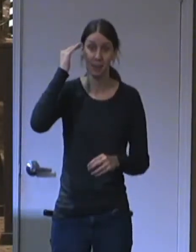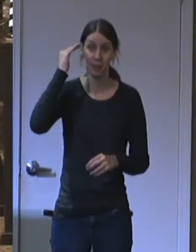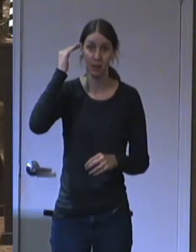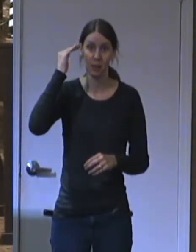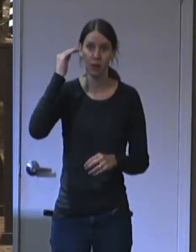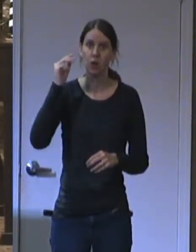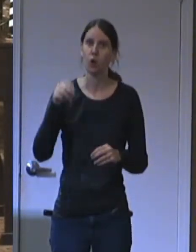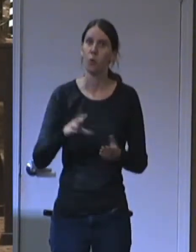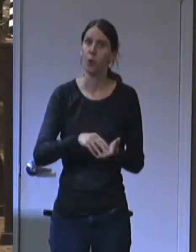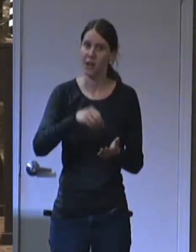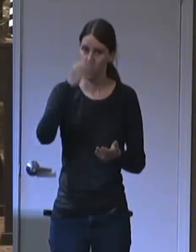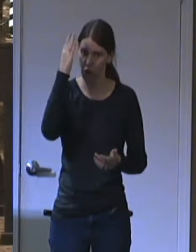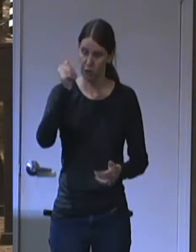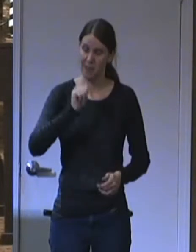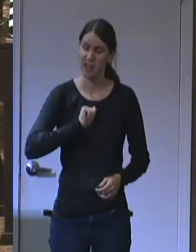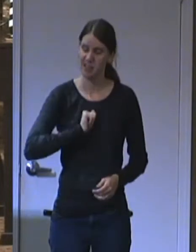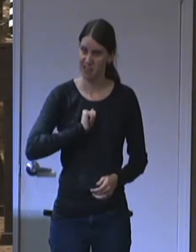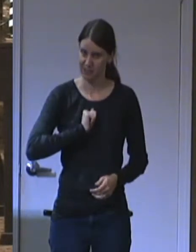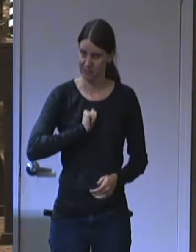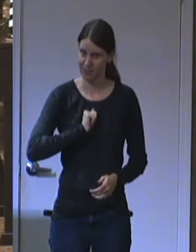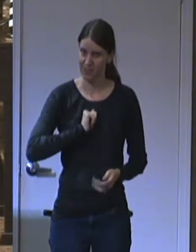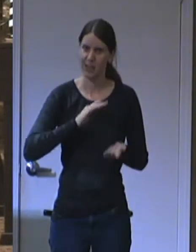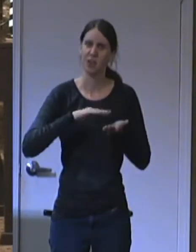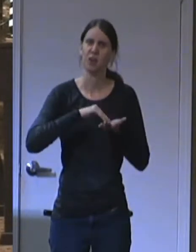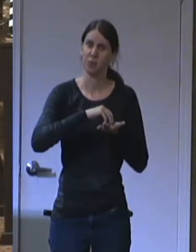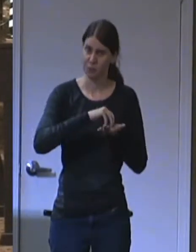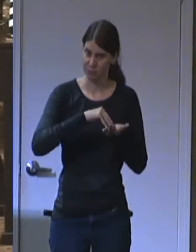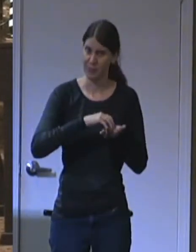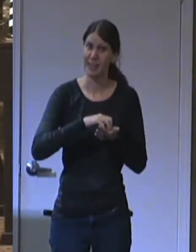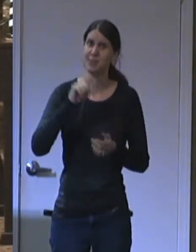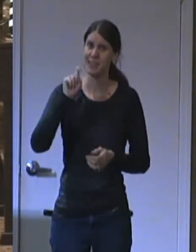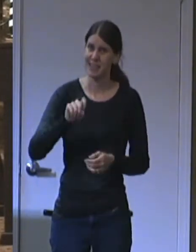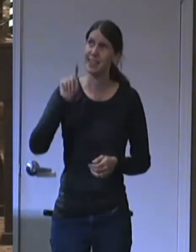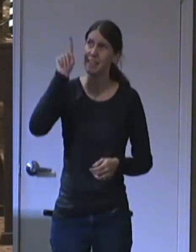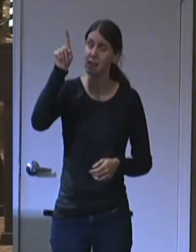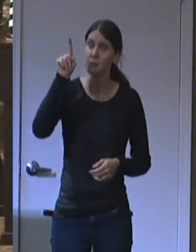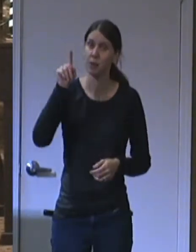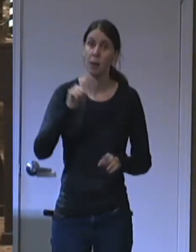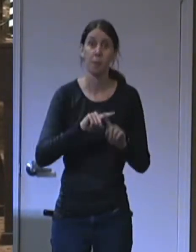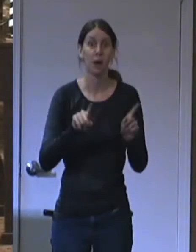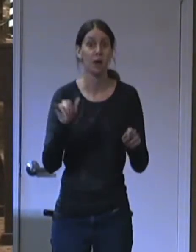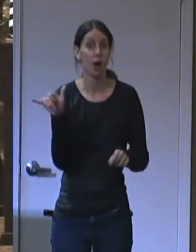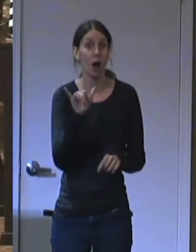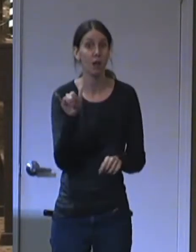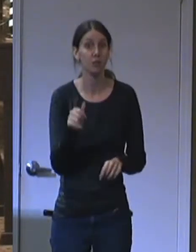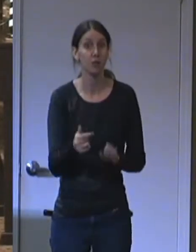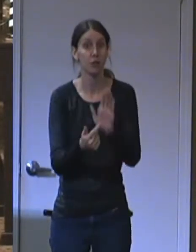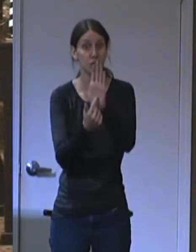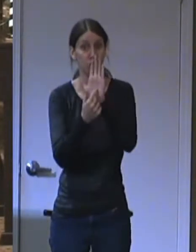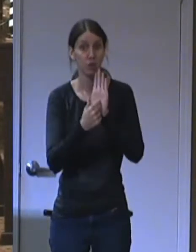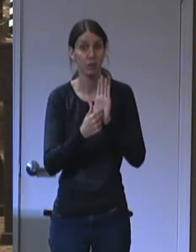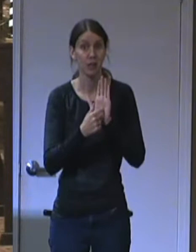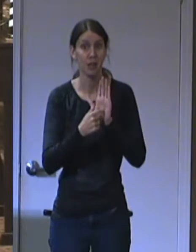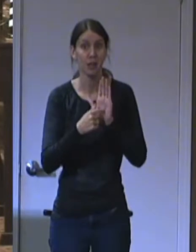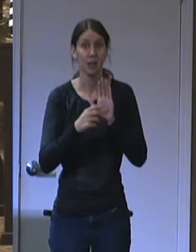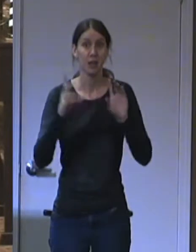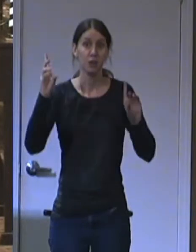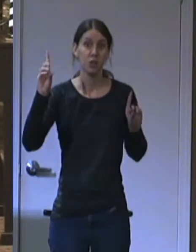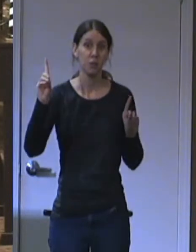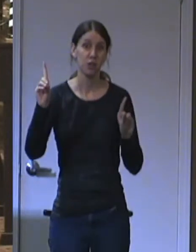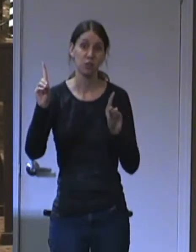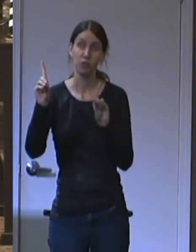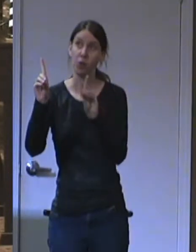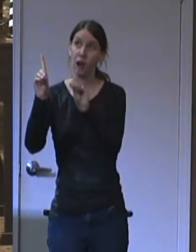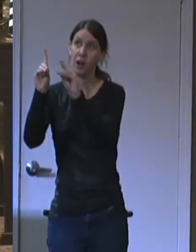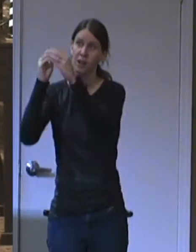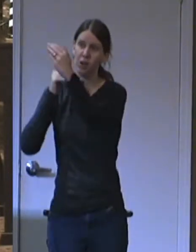are and how weak and fallible and how much we need Him. But it should also ever bring us closer to Him,